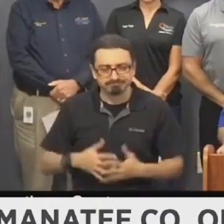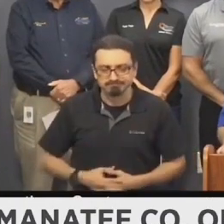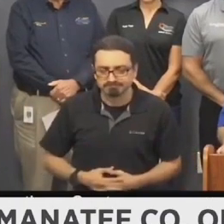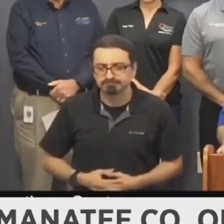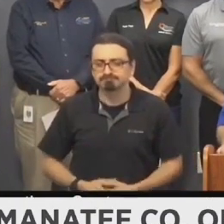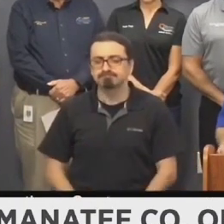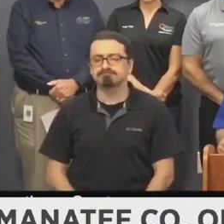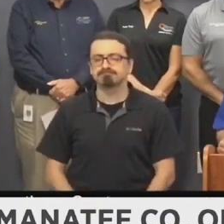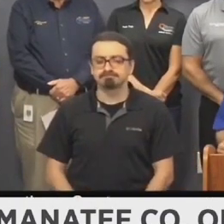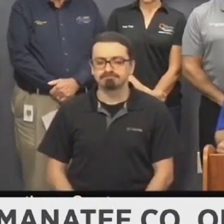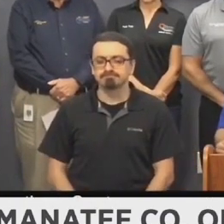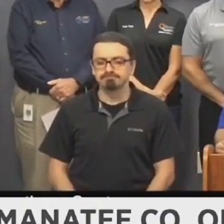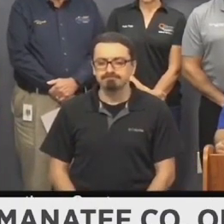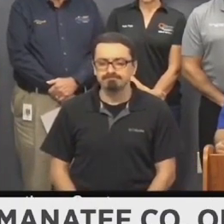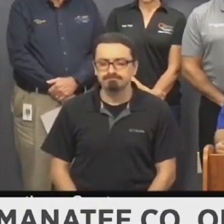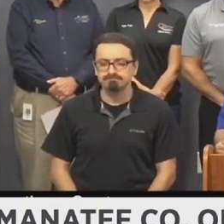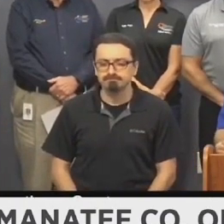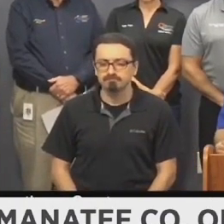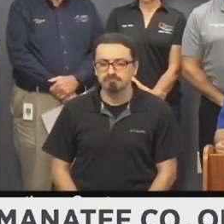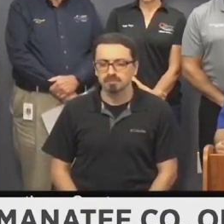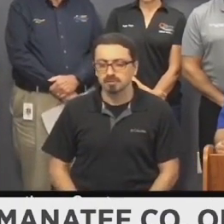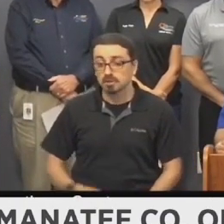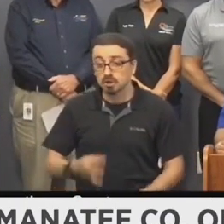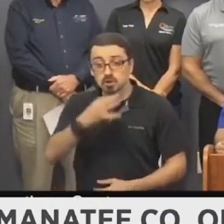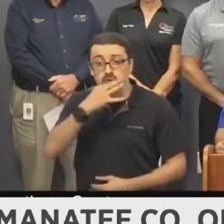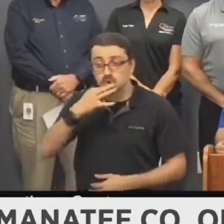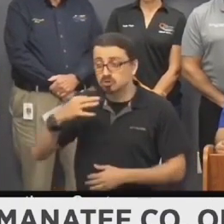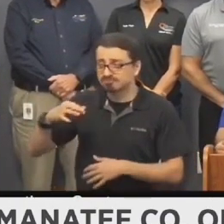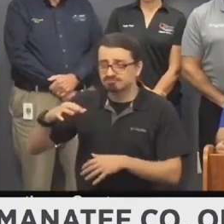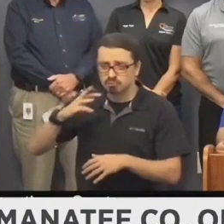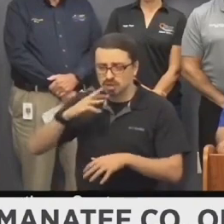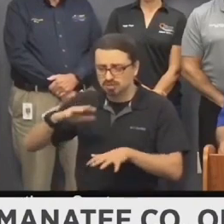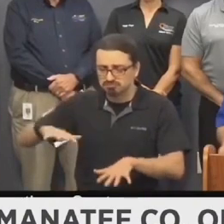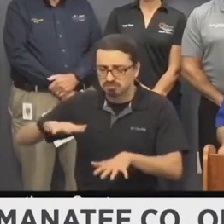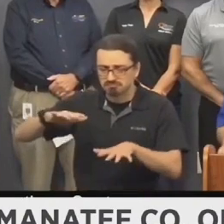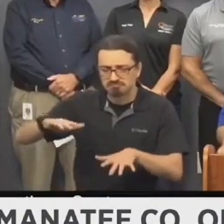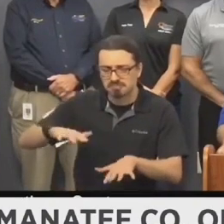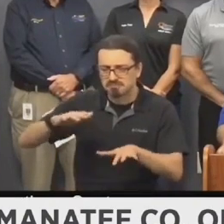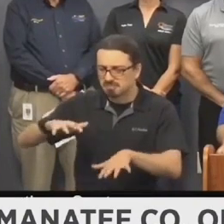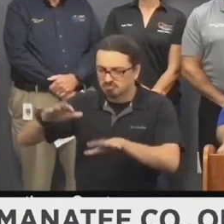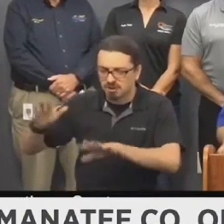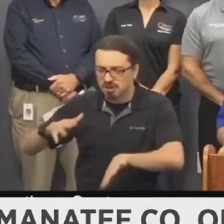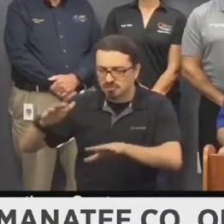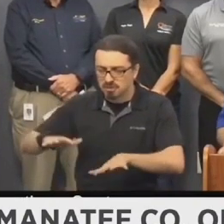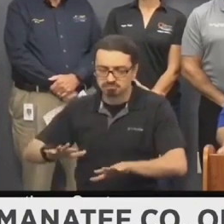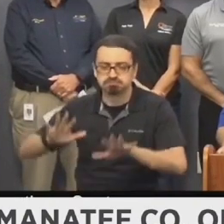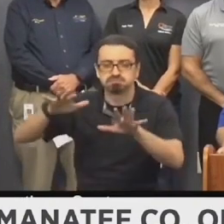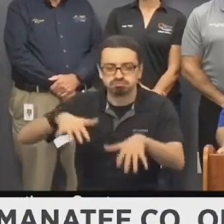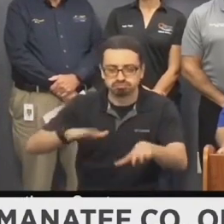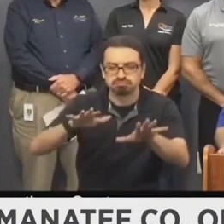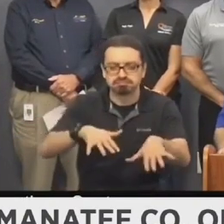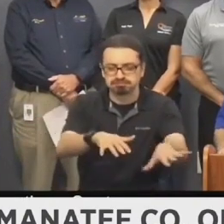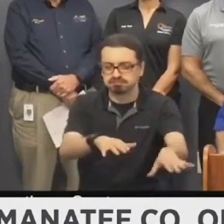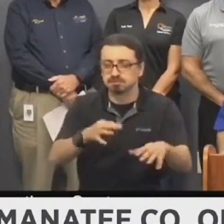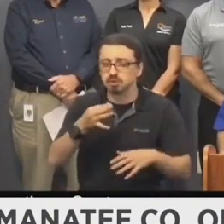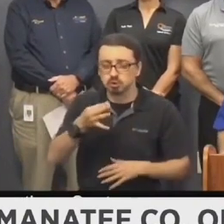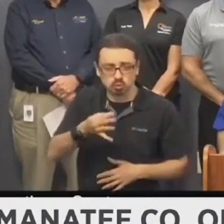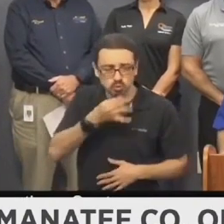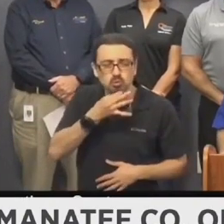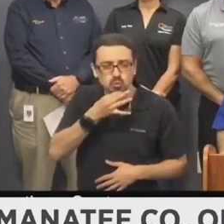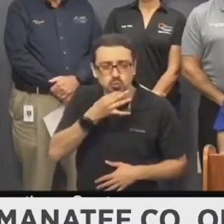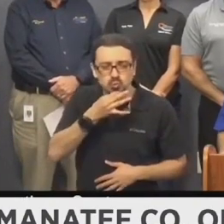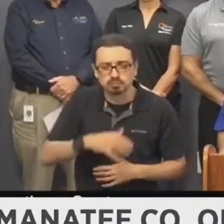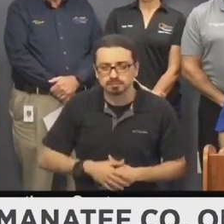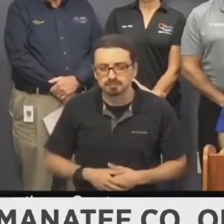know that there's going to be a storm surge following what would be considered the impacts of the hurricane. So after the wind and the rain, we know that storm surge will